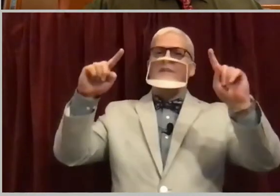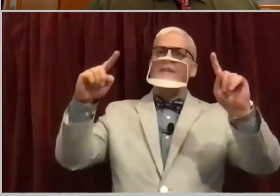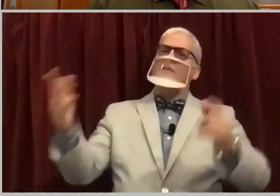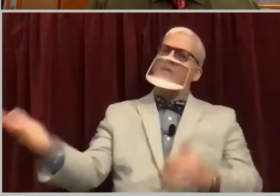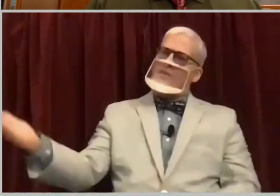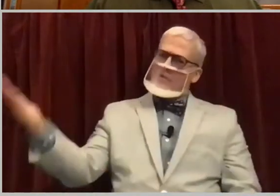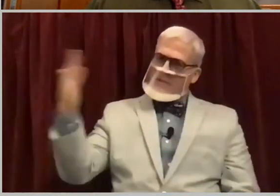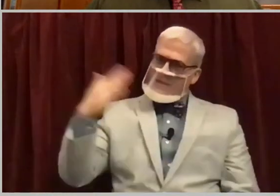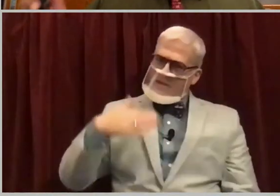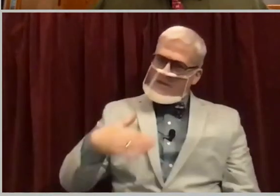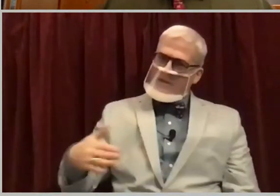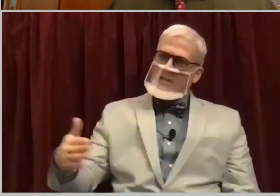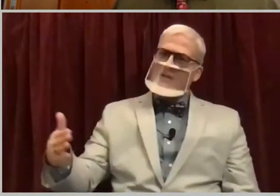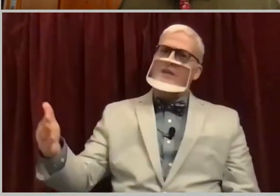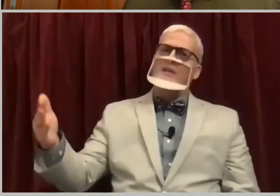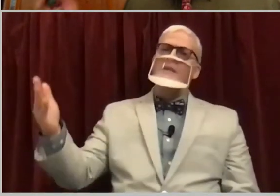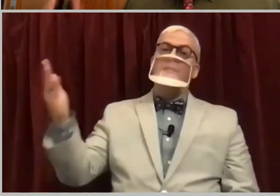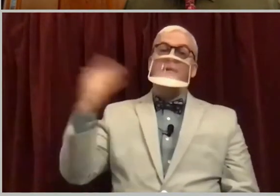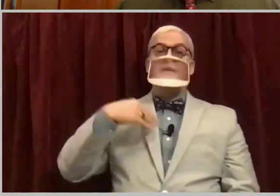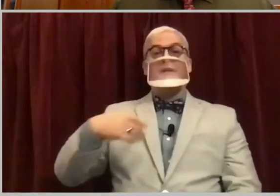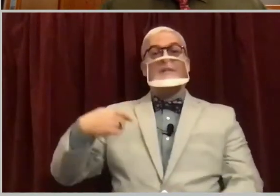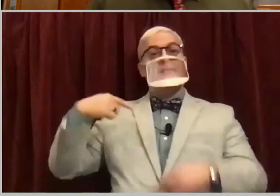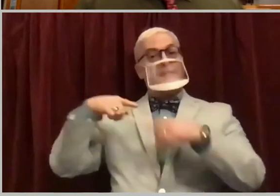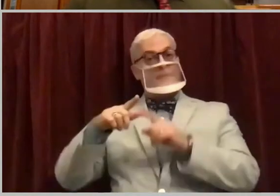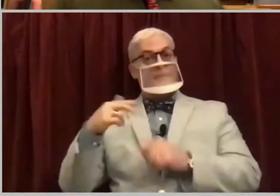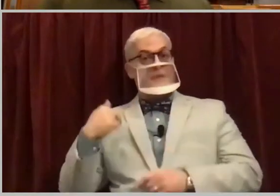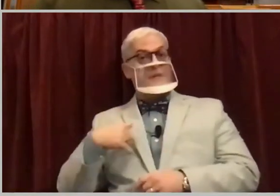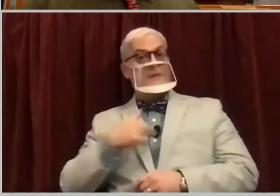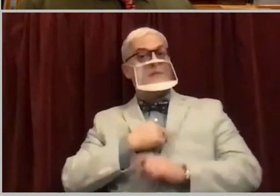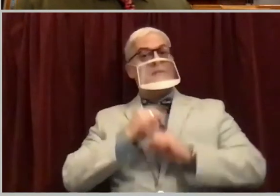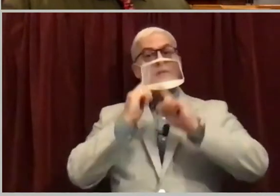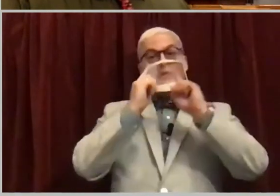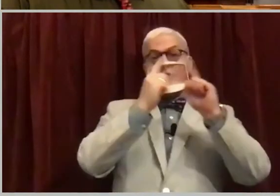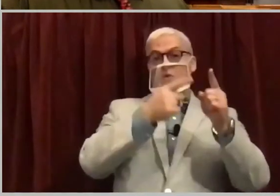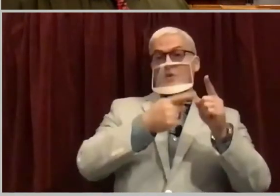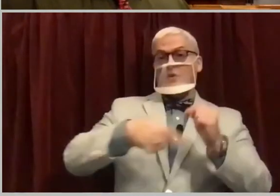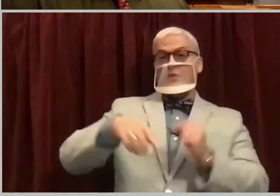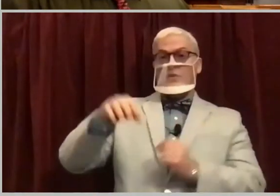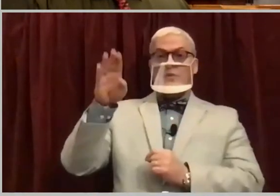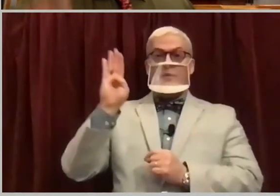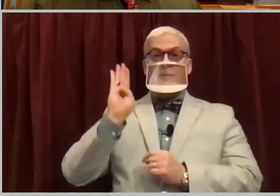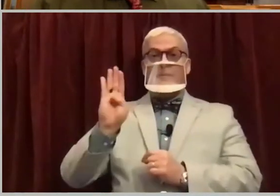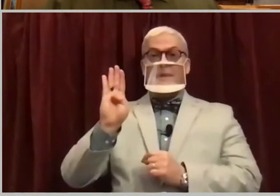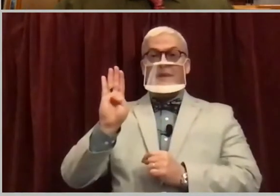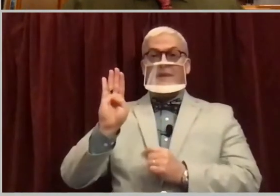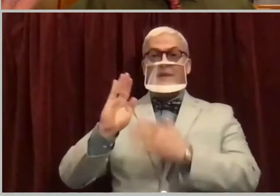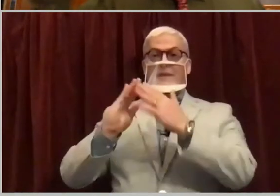triumphant. O come ye, O come ye to